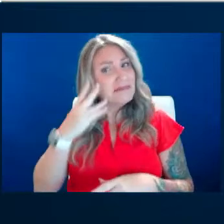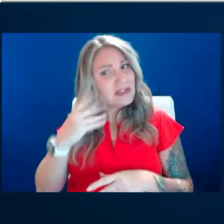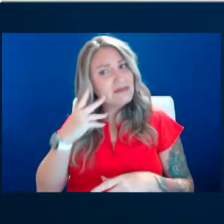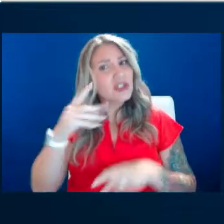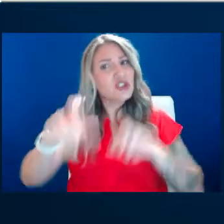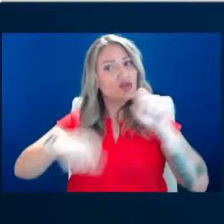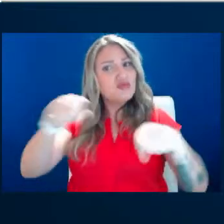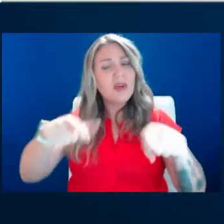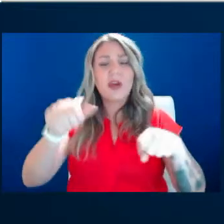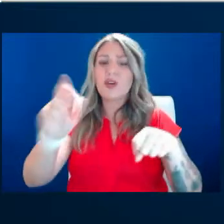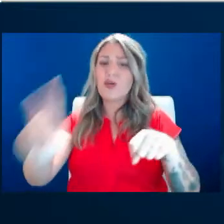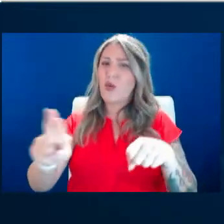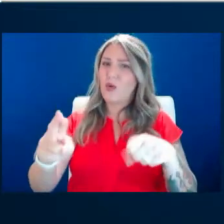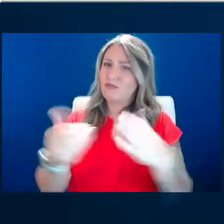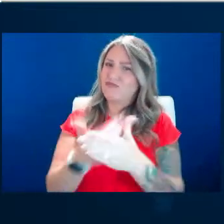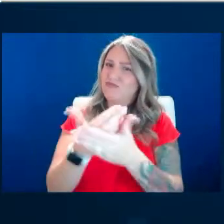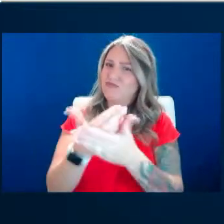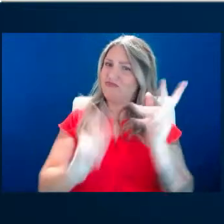these novice?